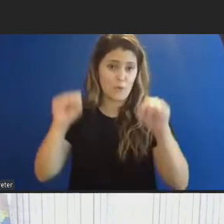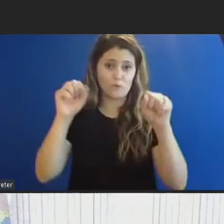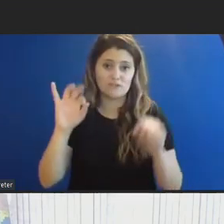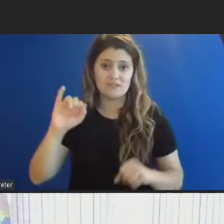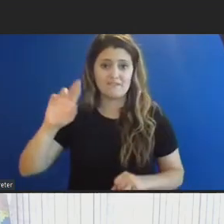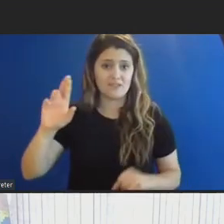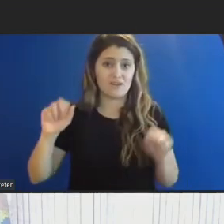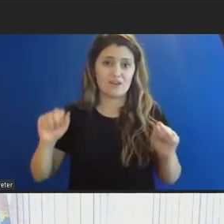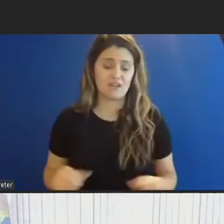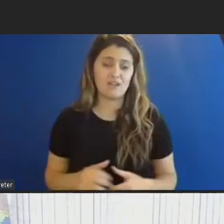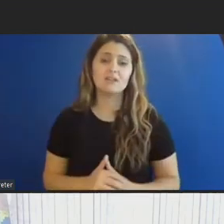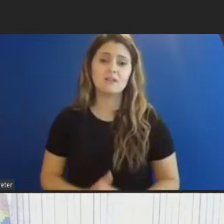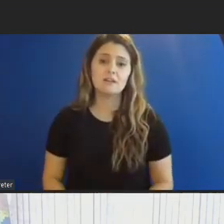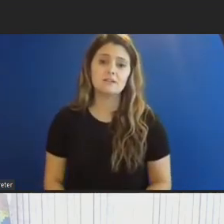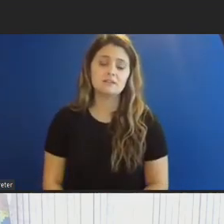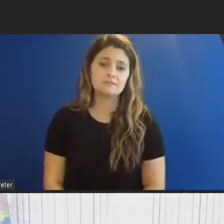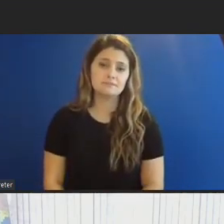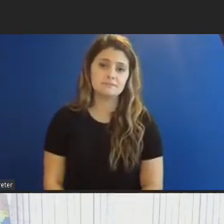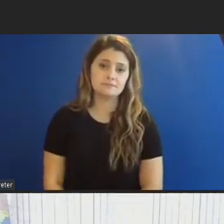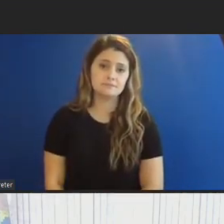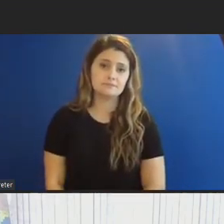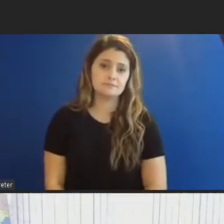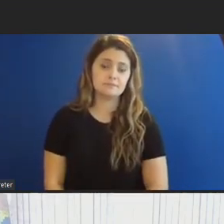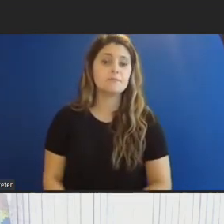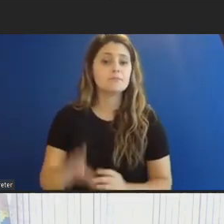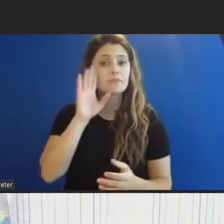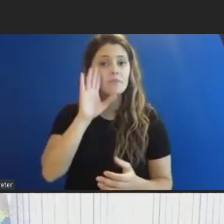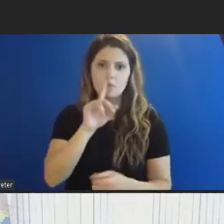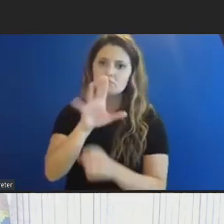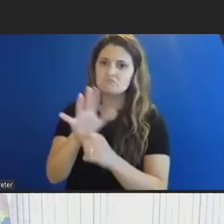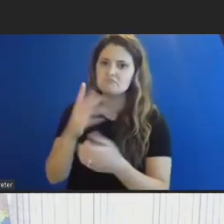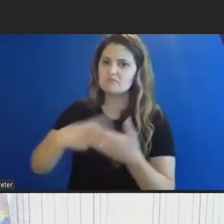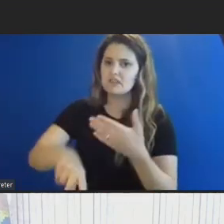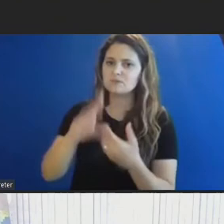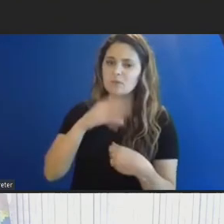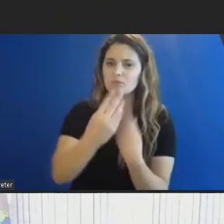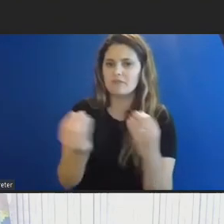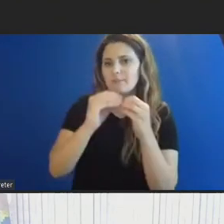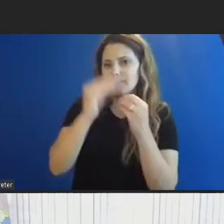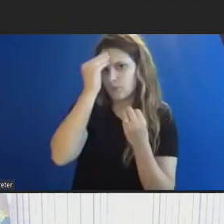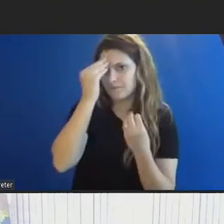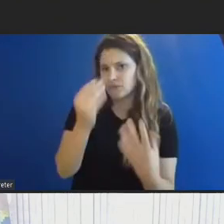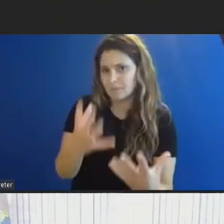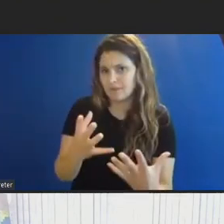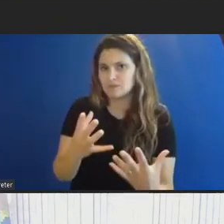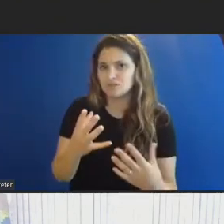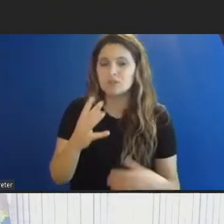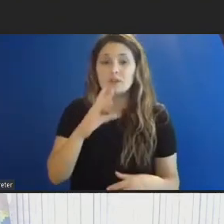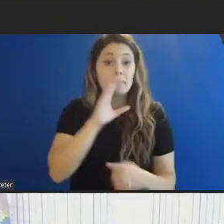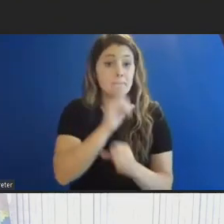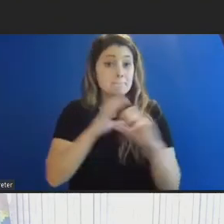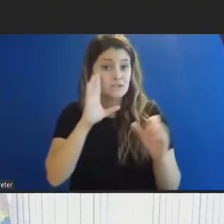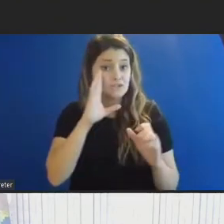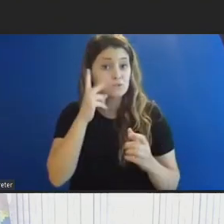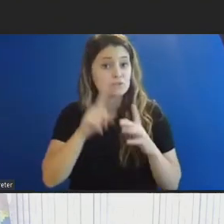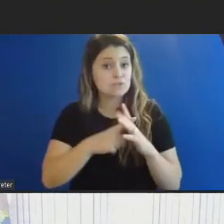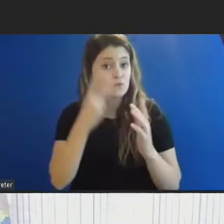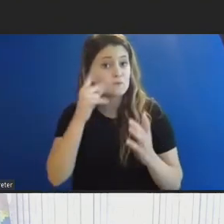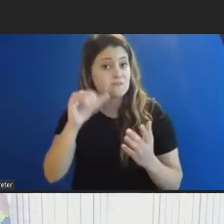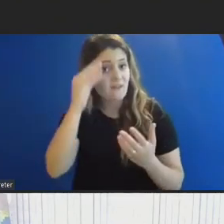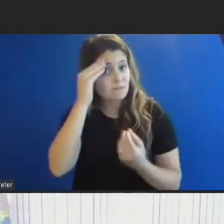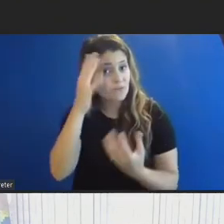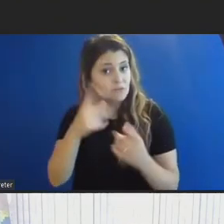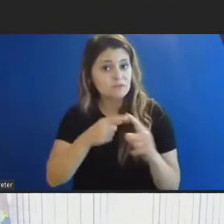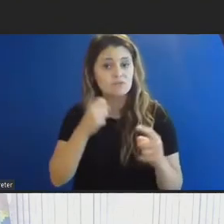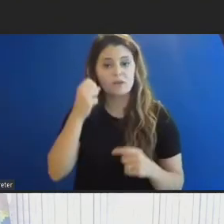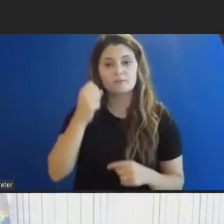And I'll commit to you that next week I'll provide a little more information, and I would imagine you'll start to see that information from the